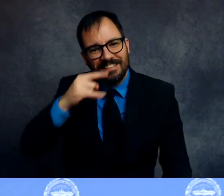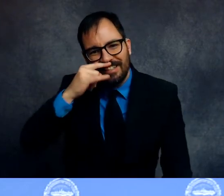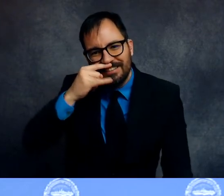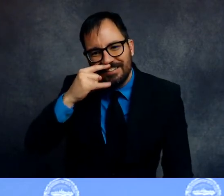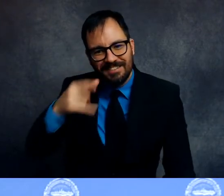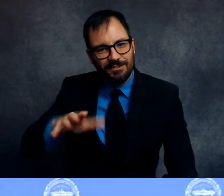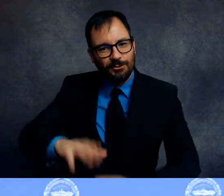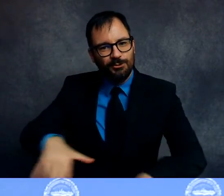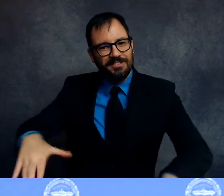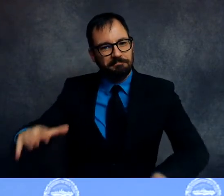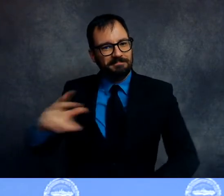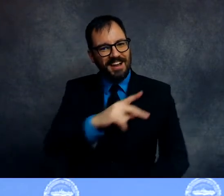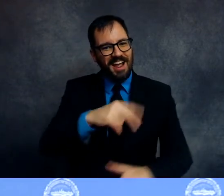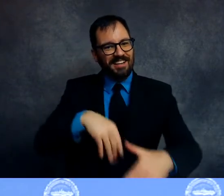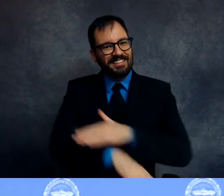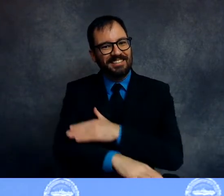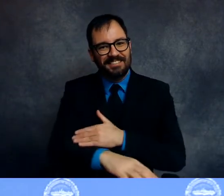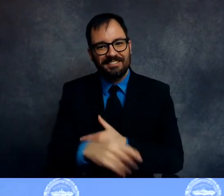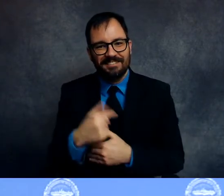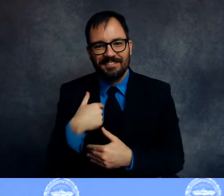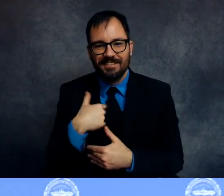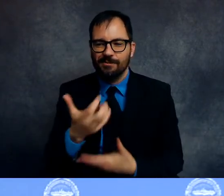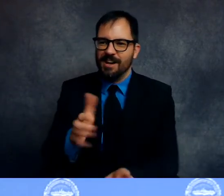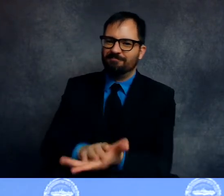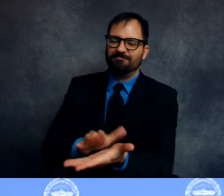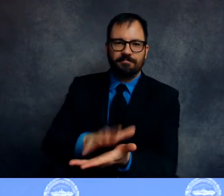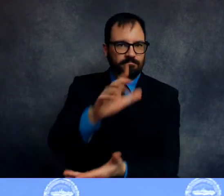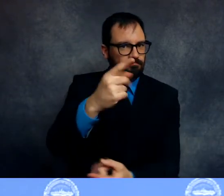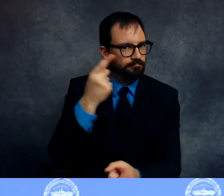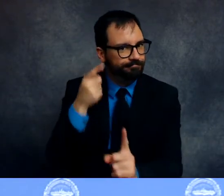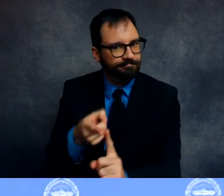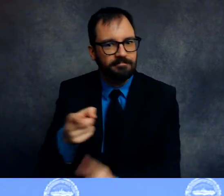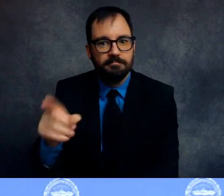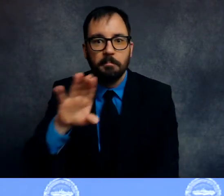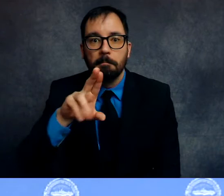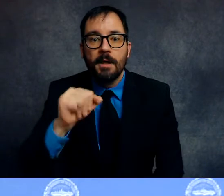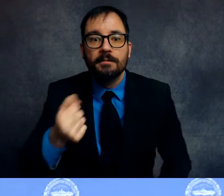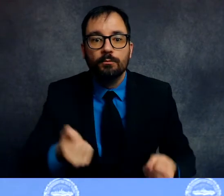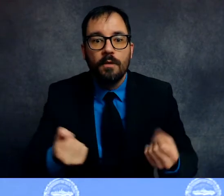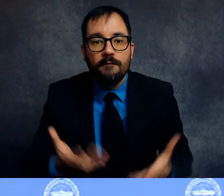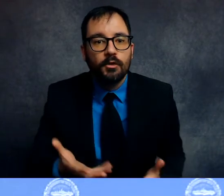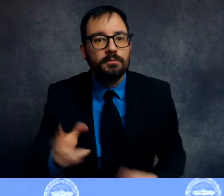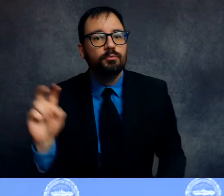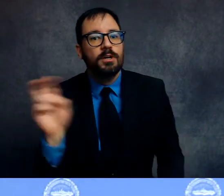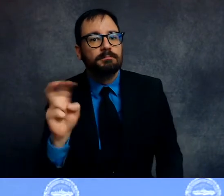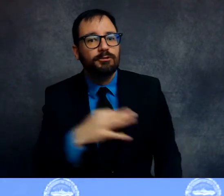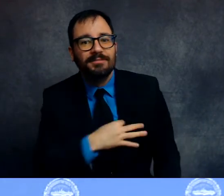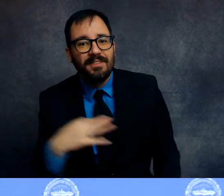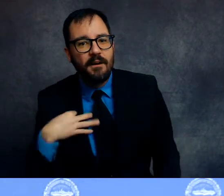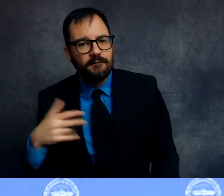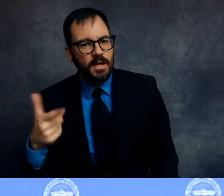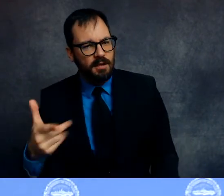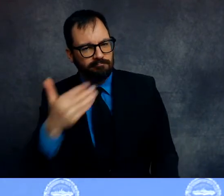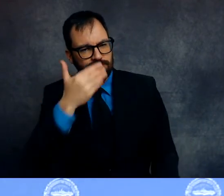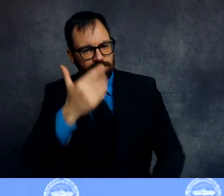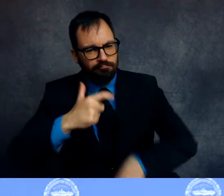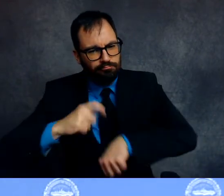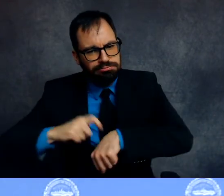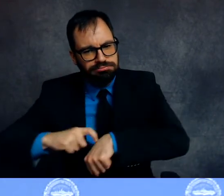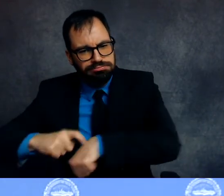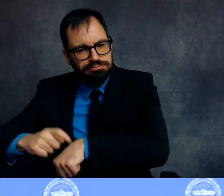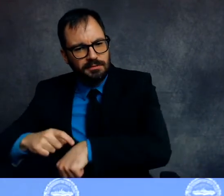So I just want to say it was great to see the kids come back, and I want to give a special shout out to our bus drivers and transportation staff for